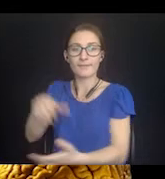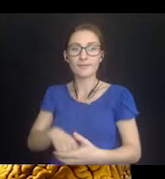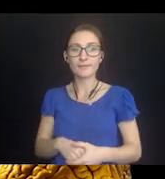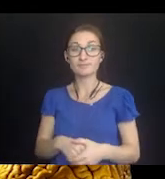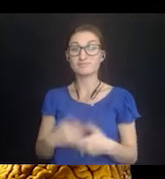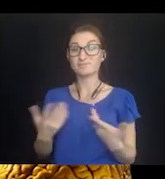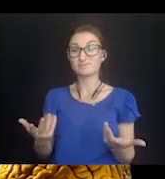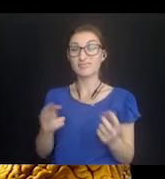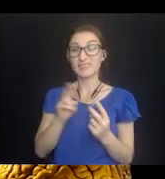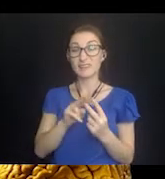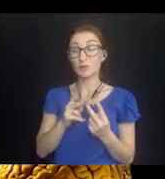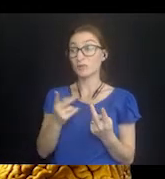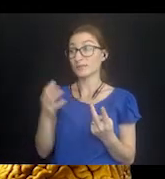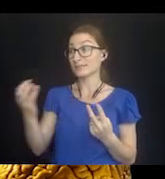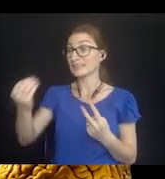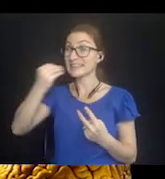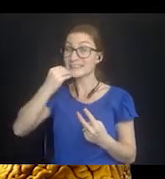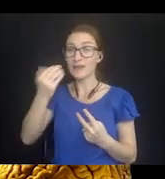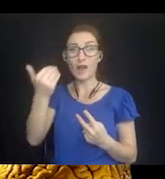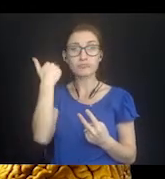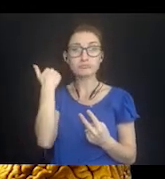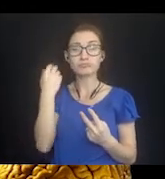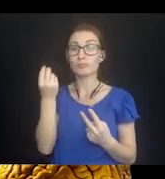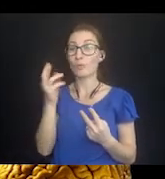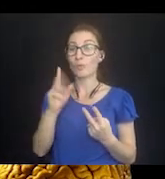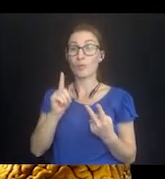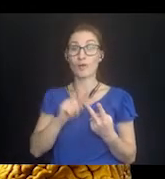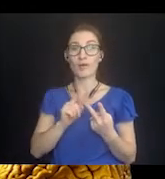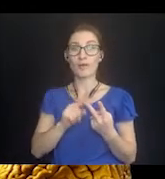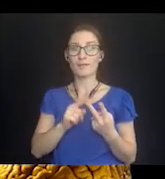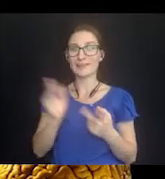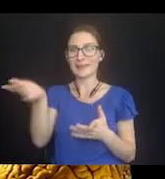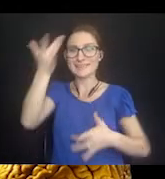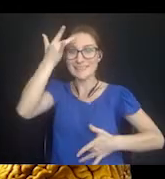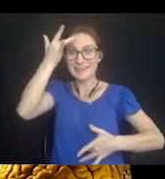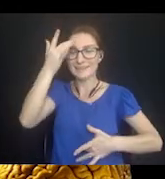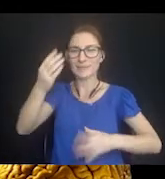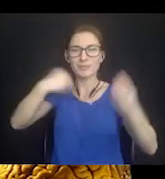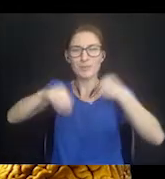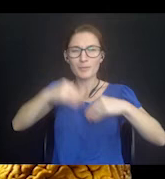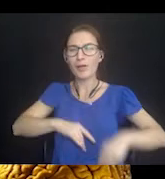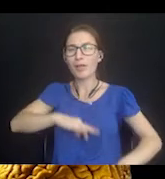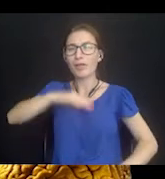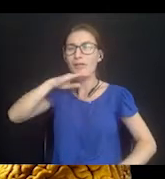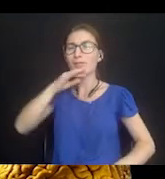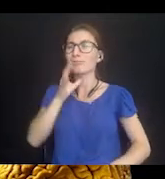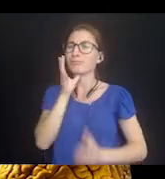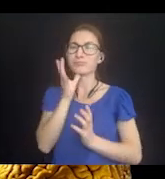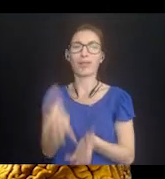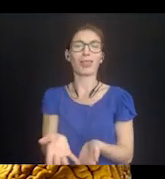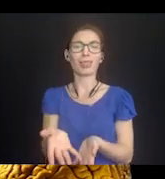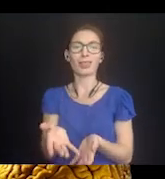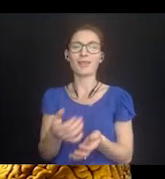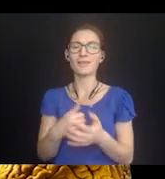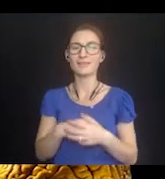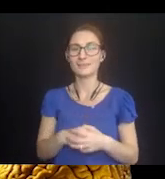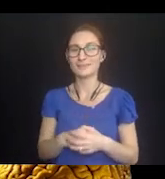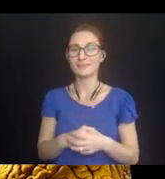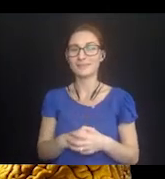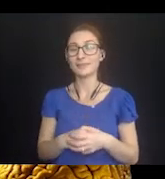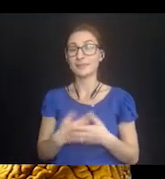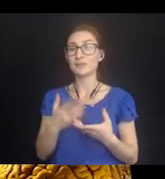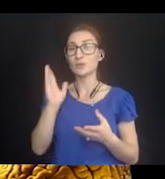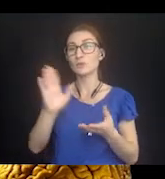is that chocolate cake. You're likely going to either eat it or get sick from it and have to throw it away. It's not just a